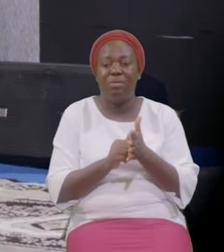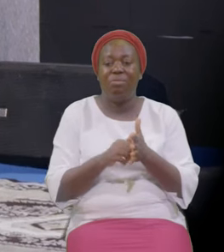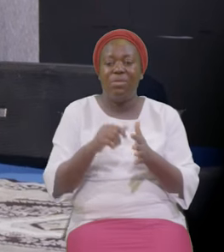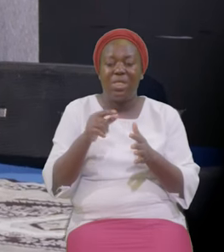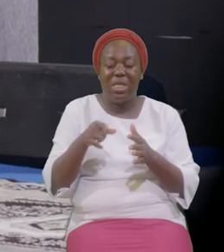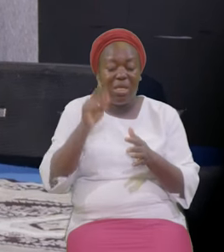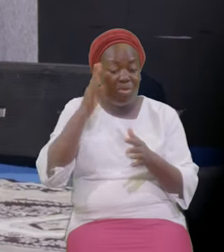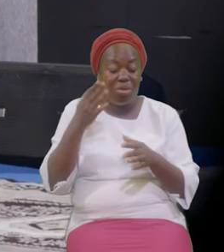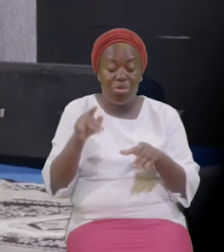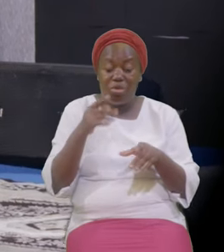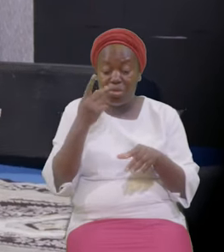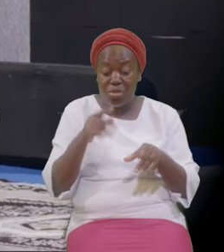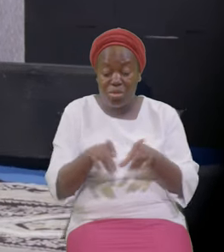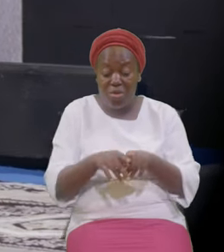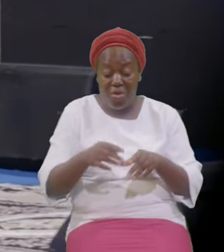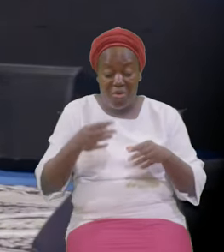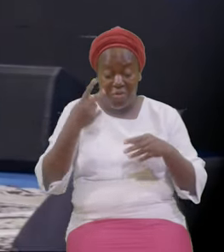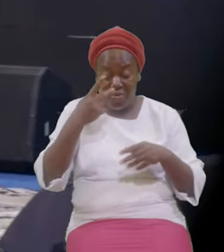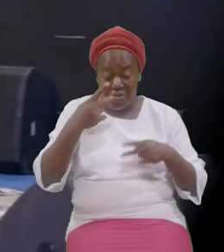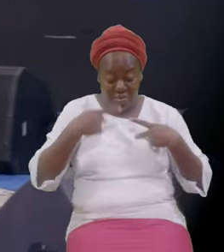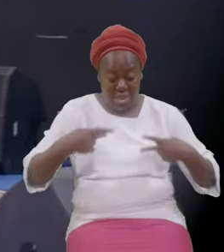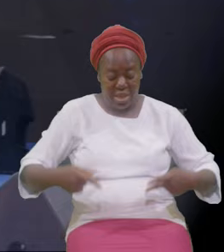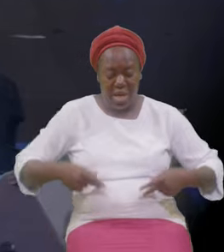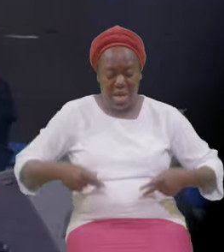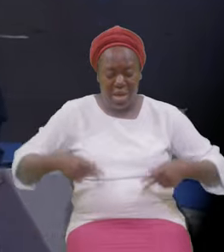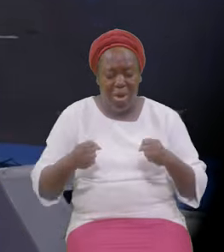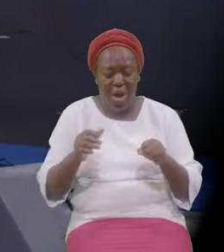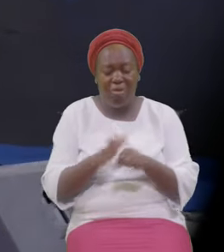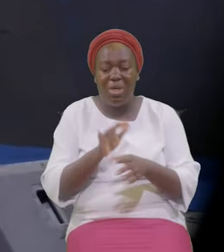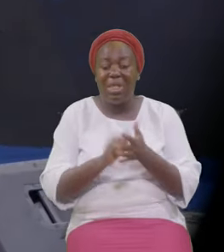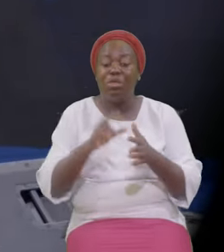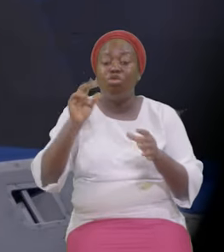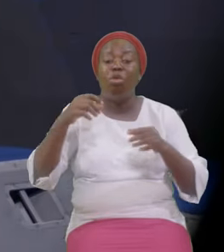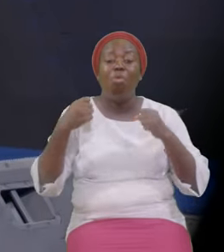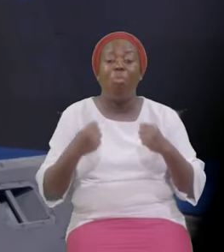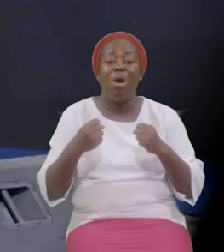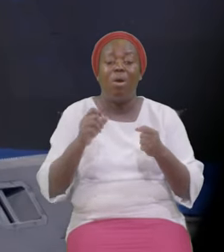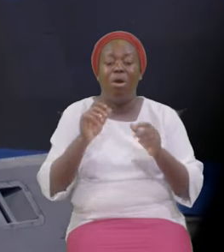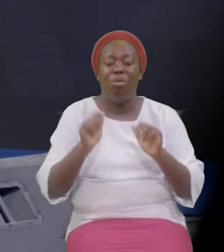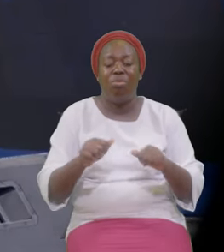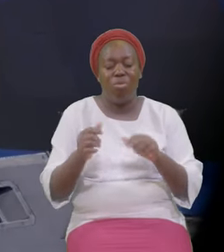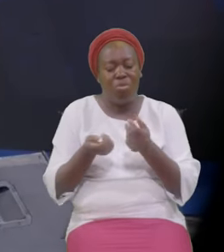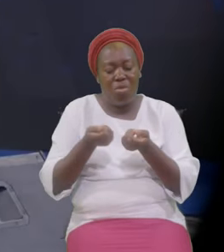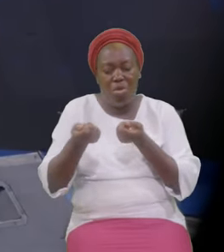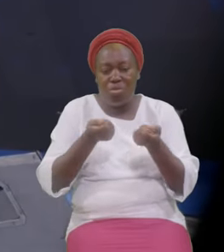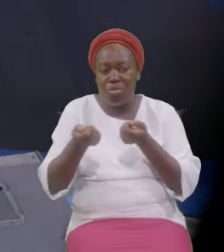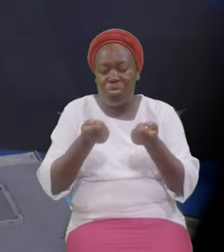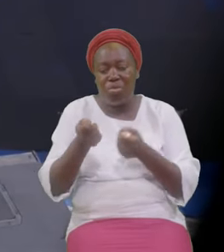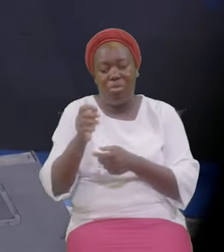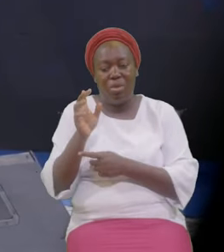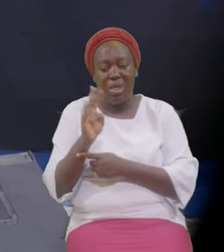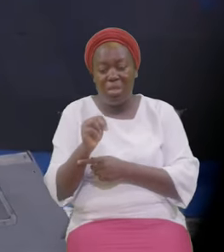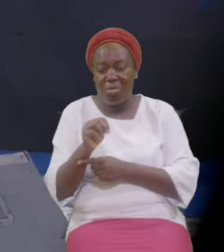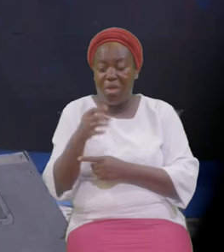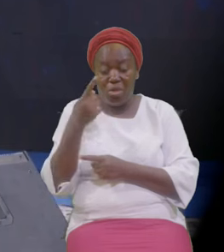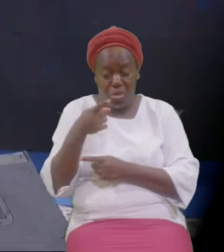physically powerful that no power could tame him. You look at your life. Is